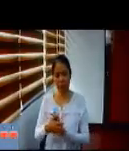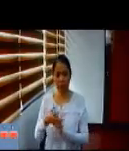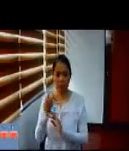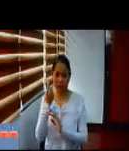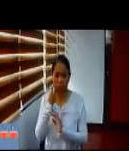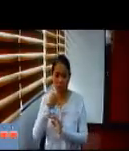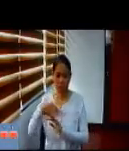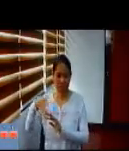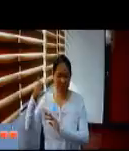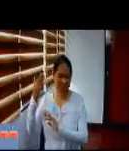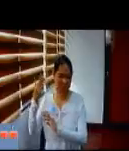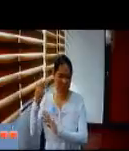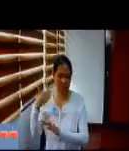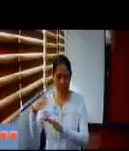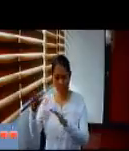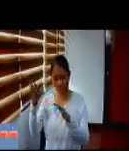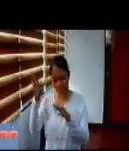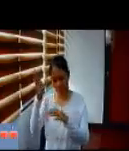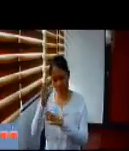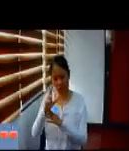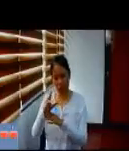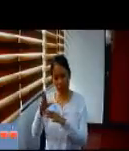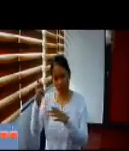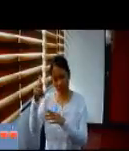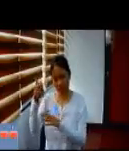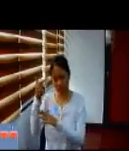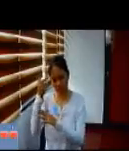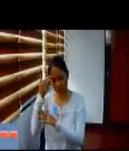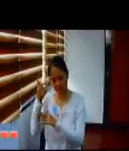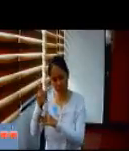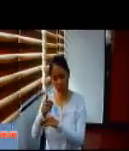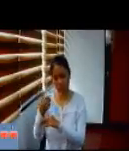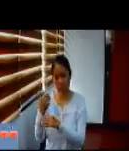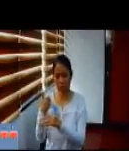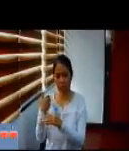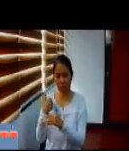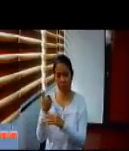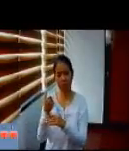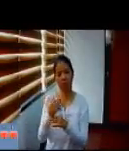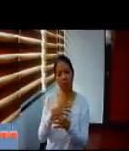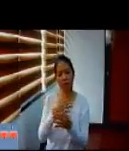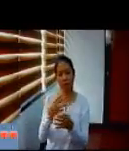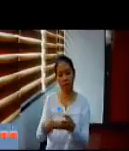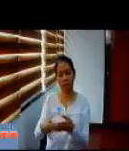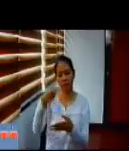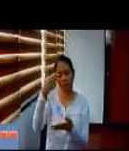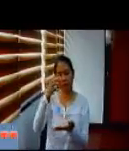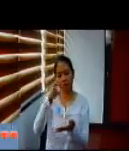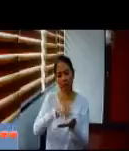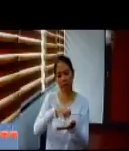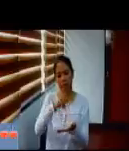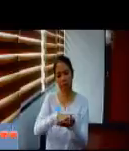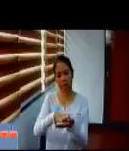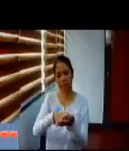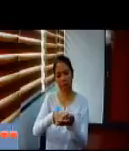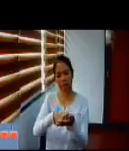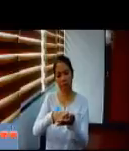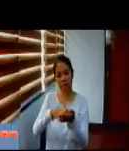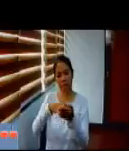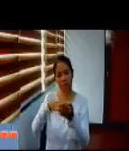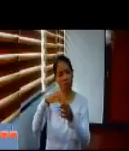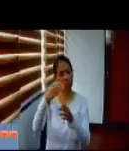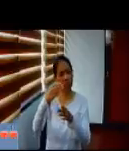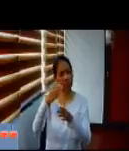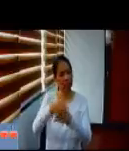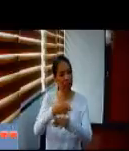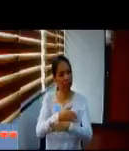and this current administration, we have relatively high economic growth, but it's also a fact that we still have very high